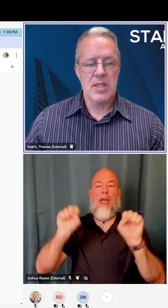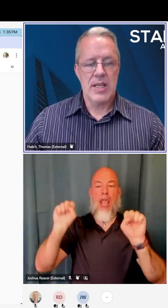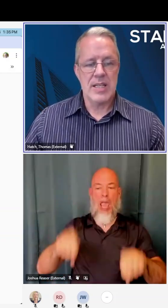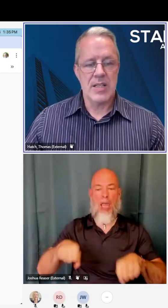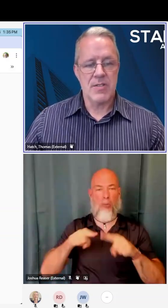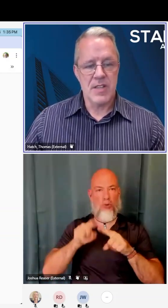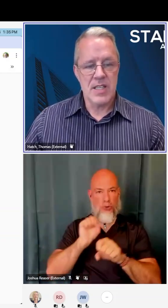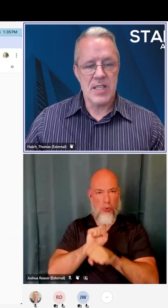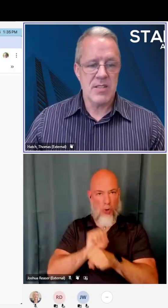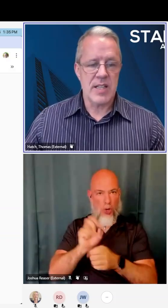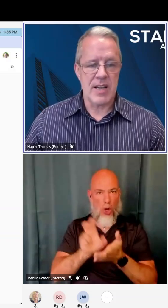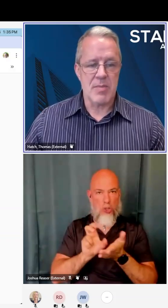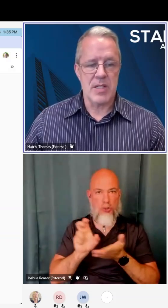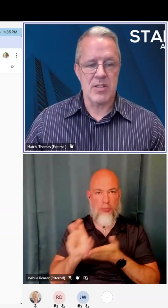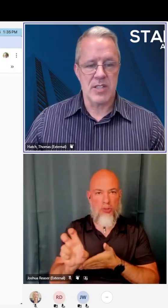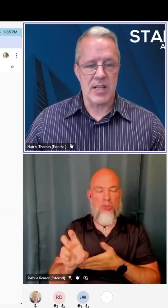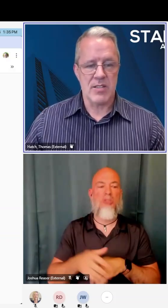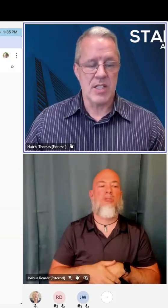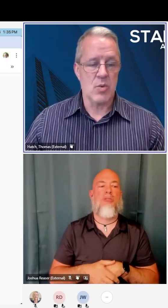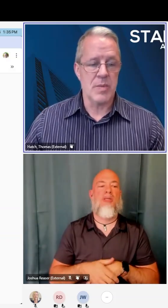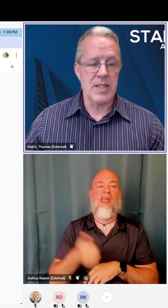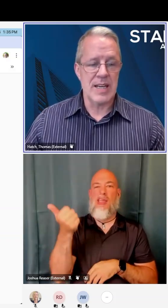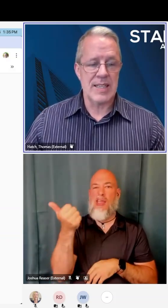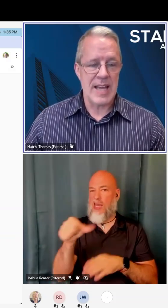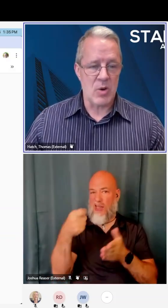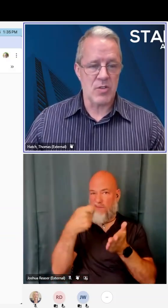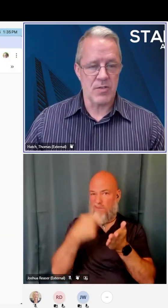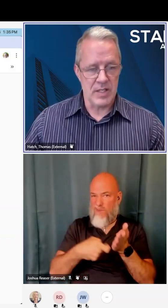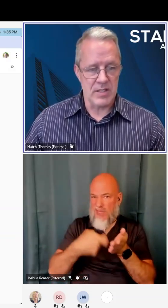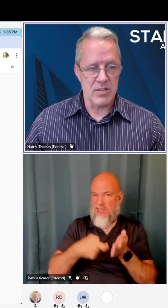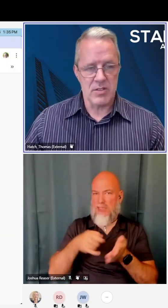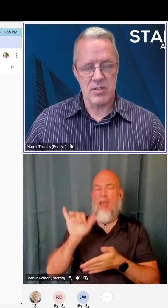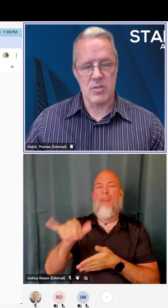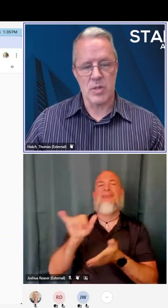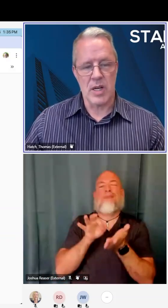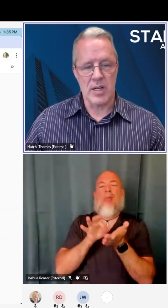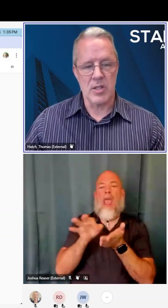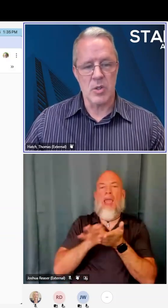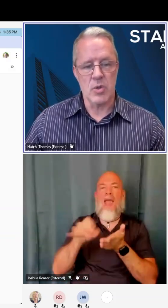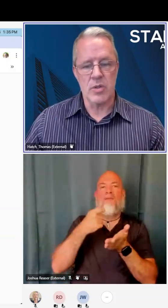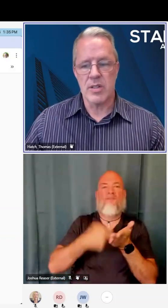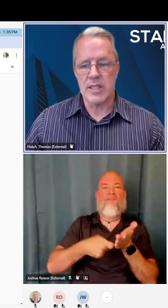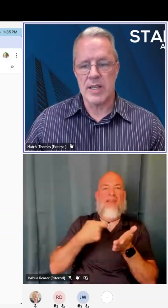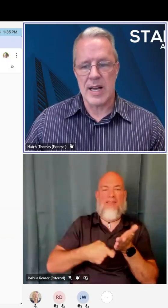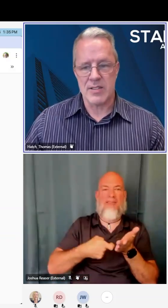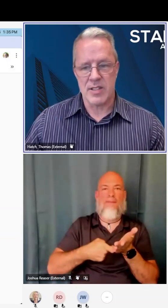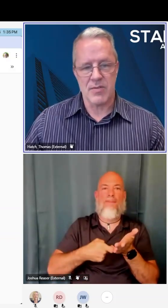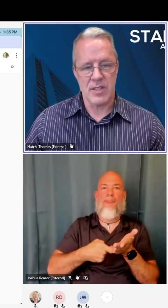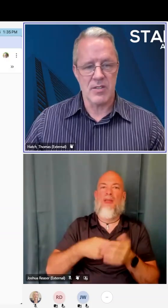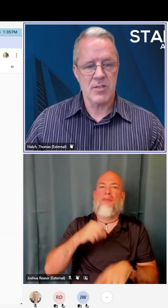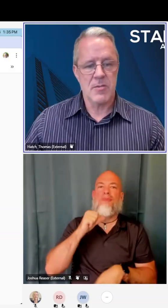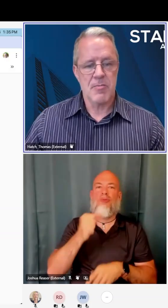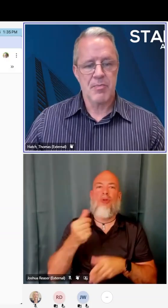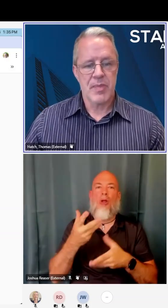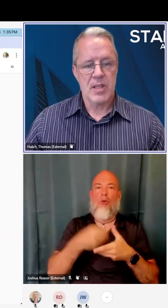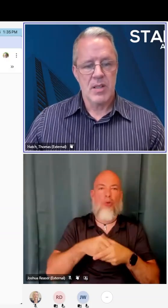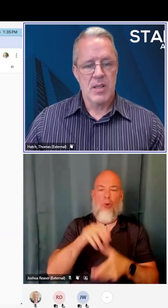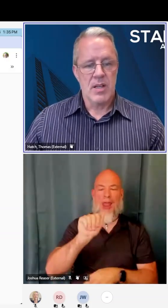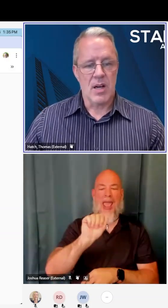contributions, any fees that have been assessed. These would be the account fees. This would not include the asset